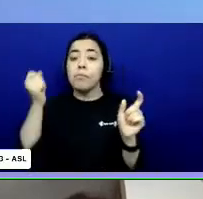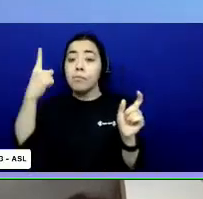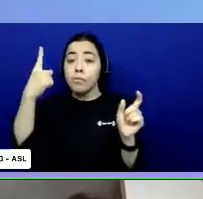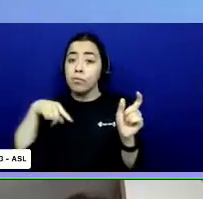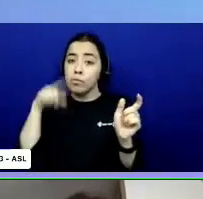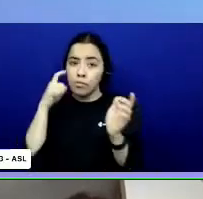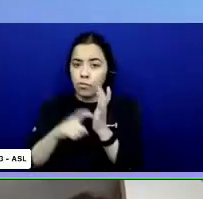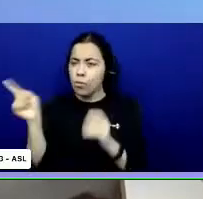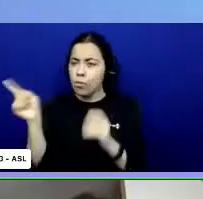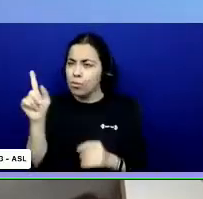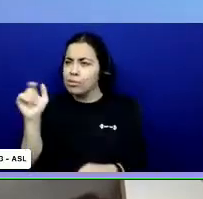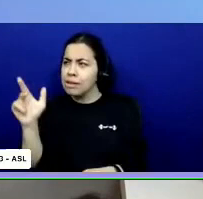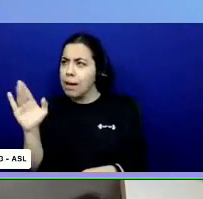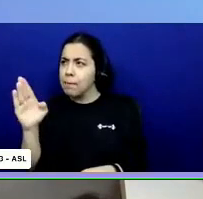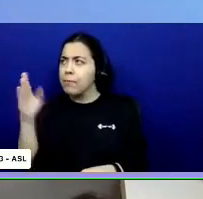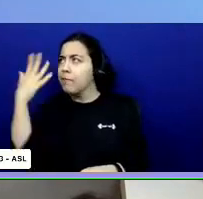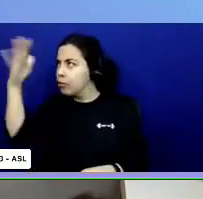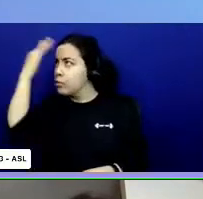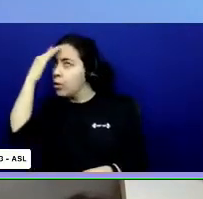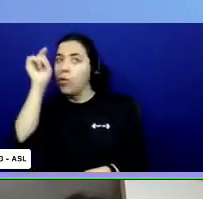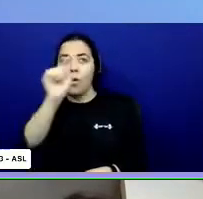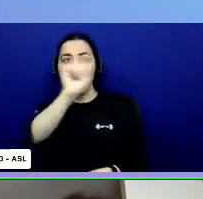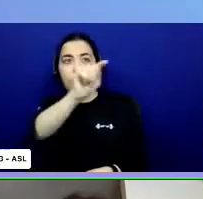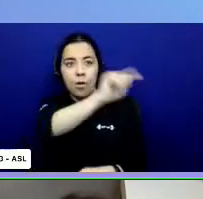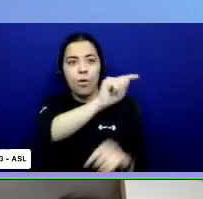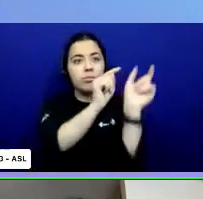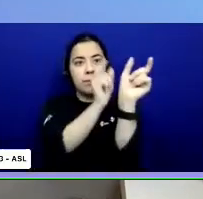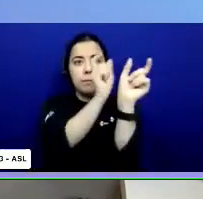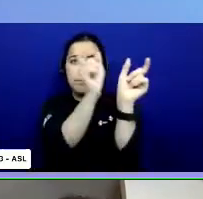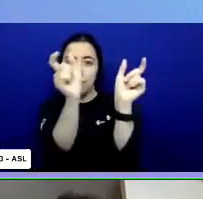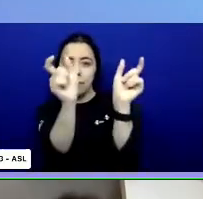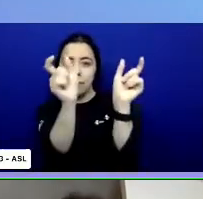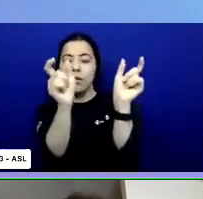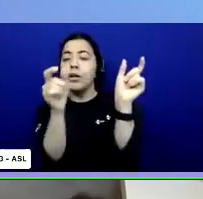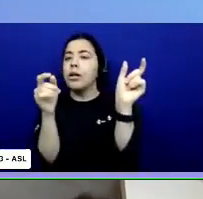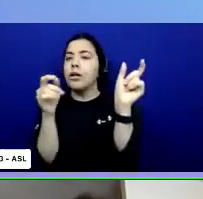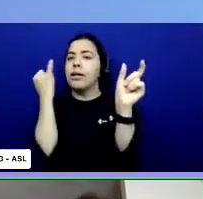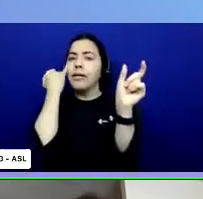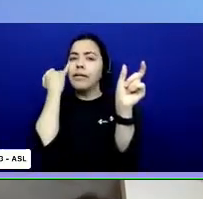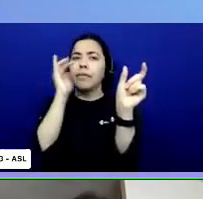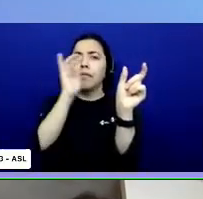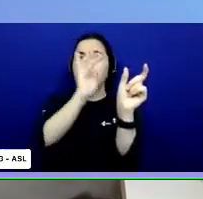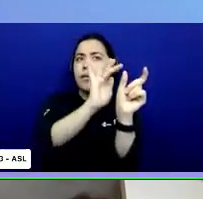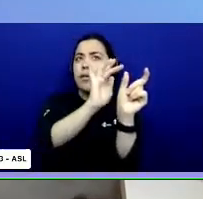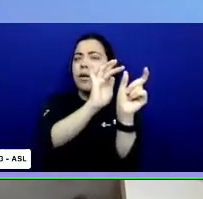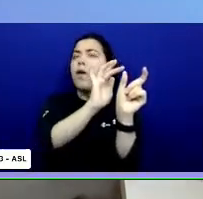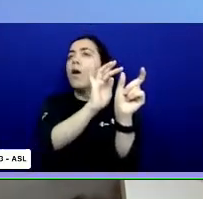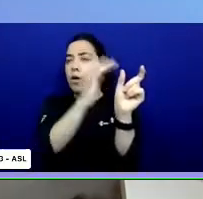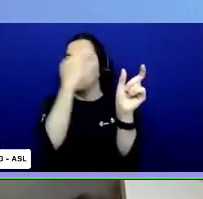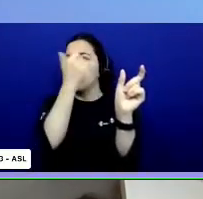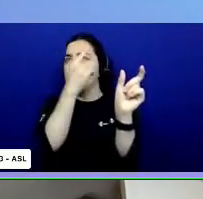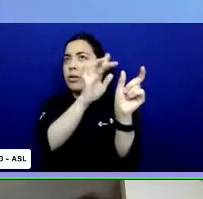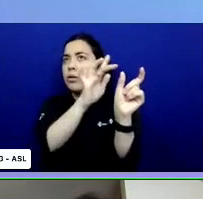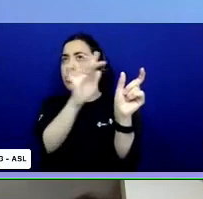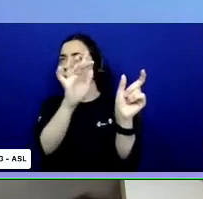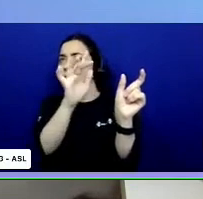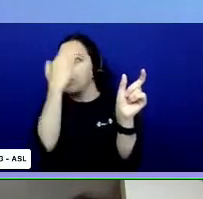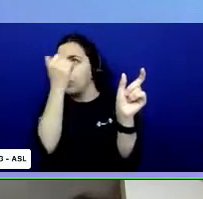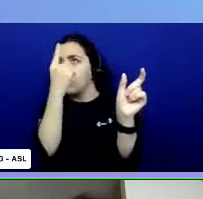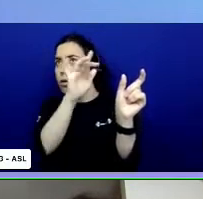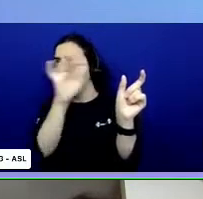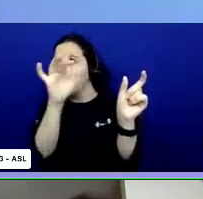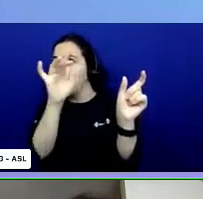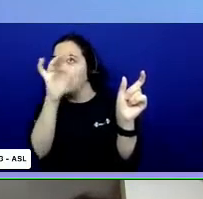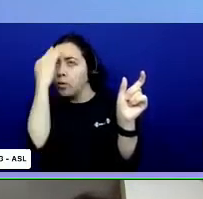the tabs are, but we can identify which particular tab is selected, which can be very useful. And then moving down, we've identified